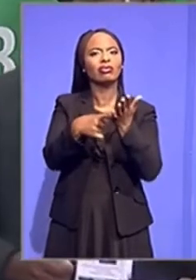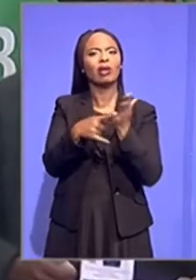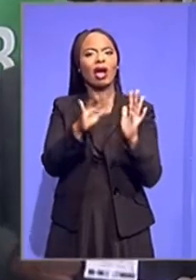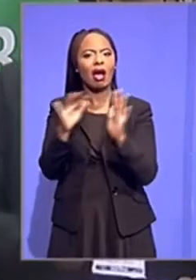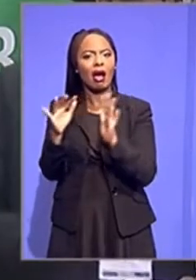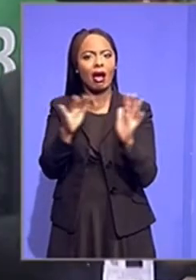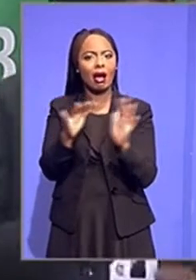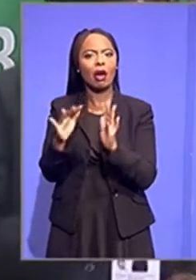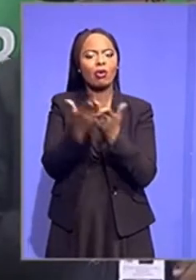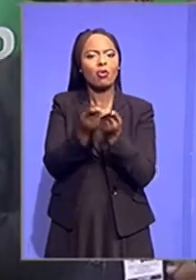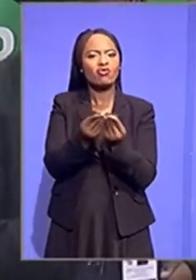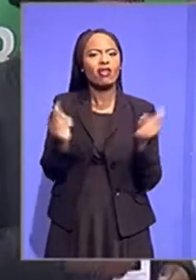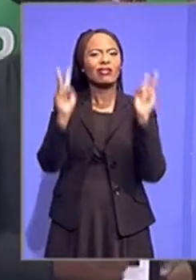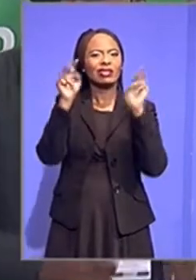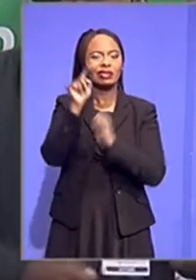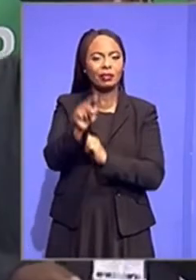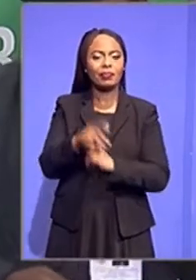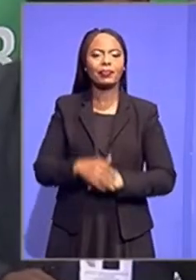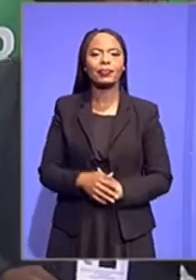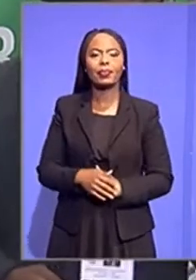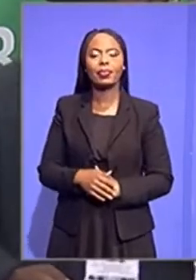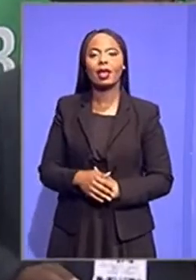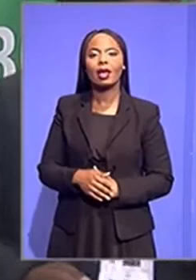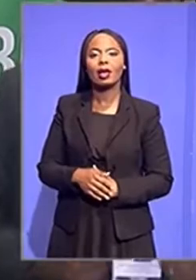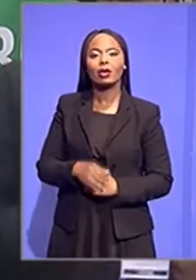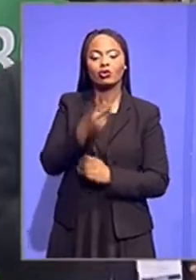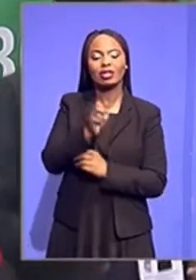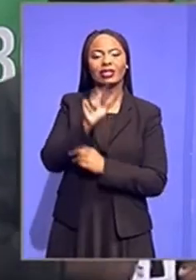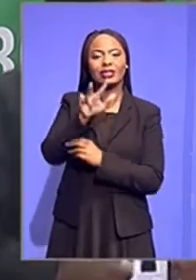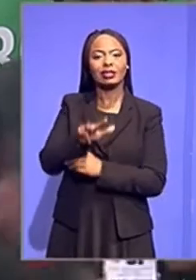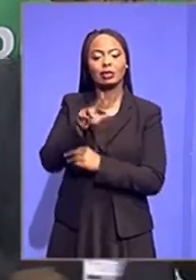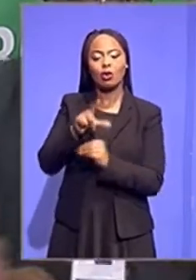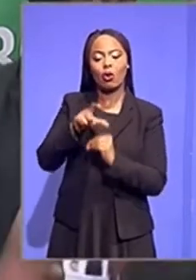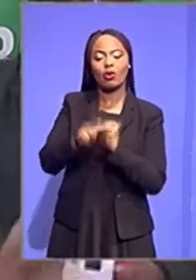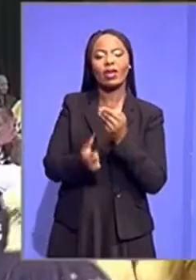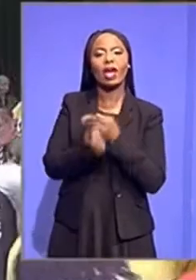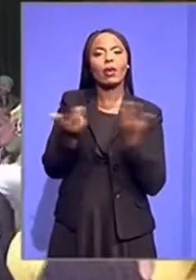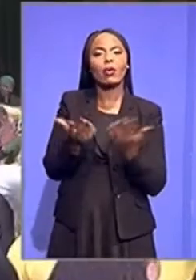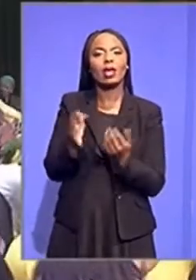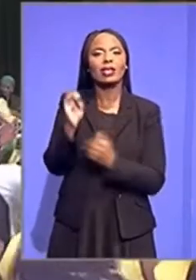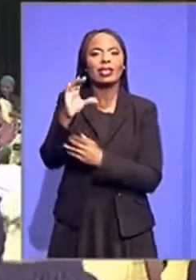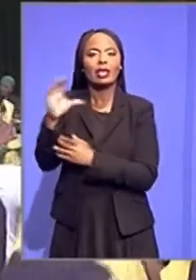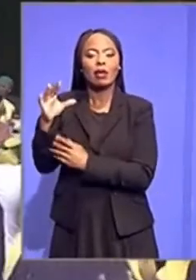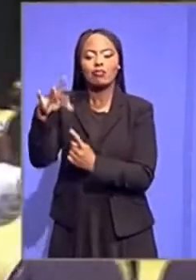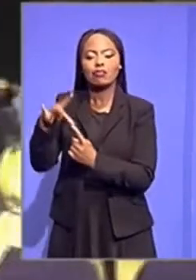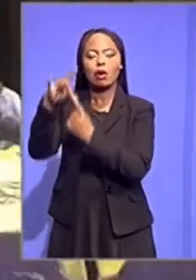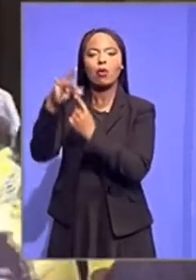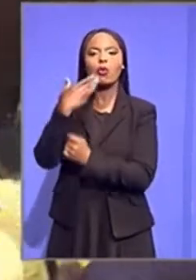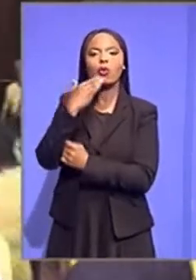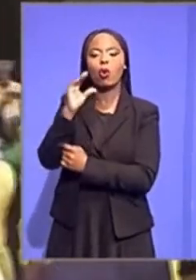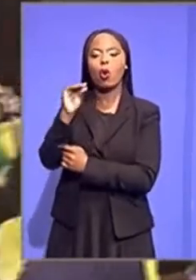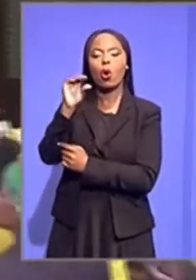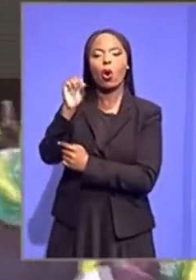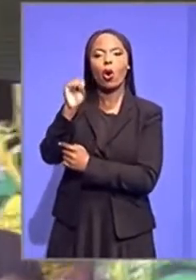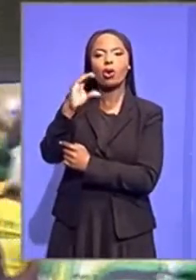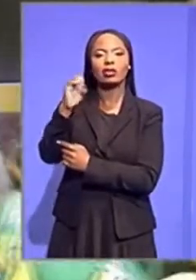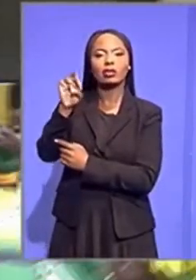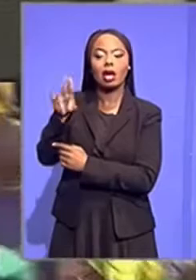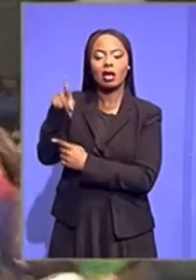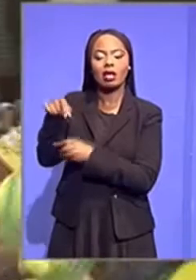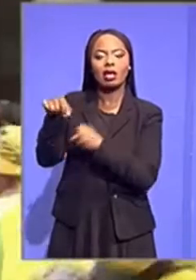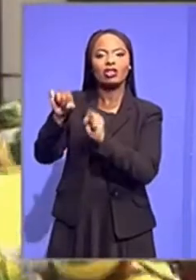In the 2017 conference ya profense e neng e tshwaretswe kwa Eastern Cape, gwa tlhopiwa Oscar Mabuyane jaaka monnasetilo yo a neng a